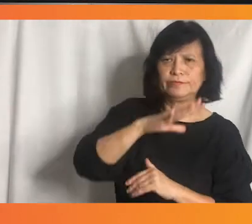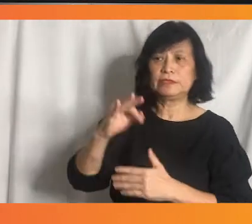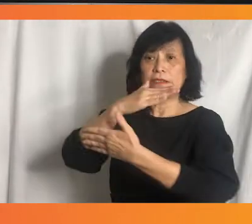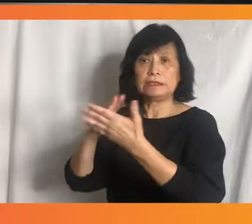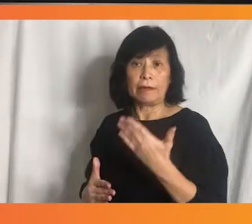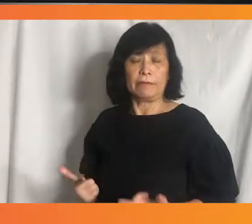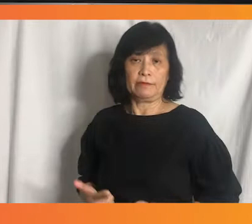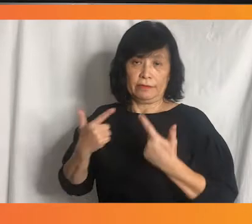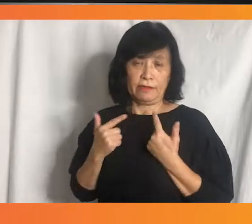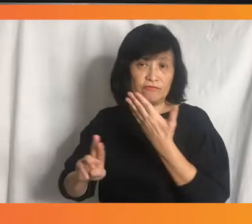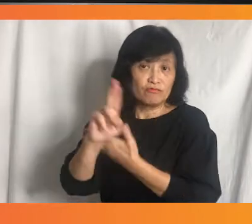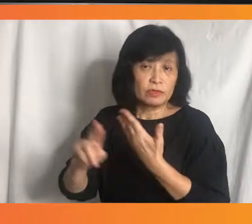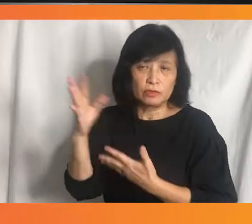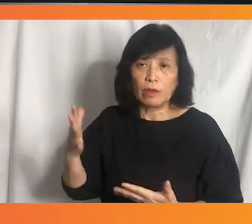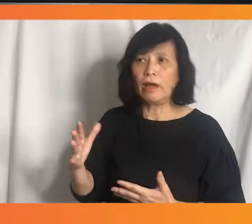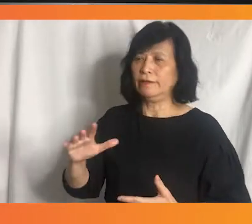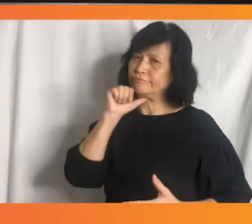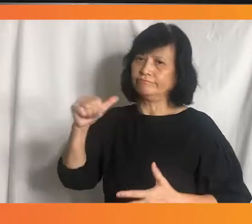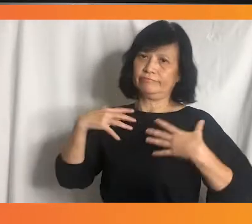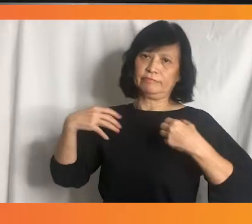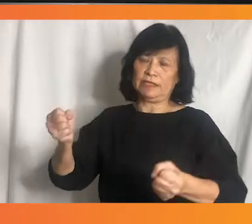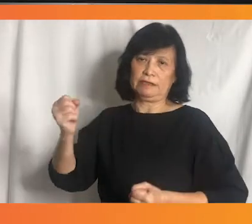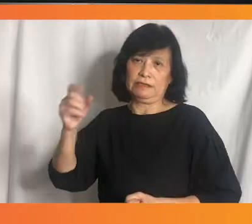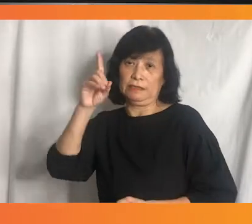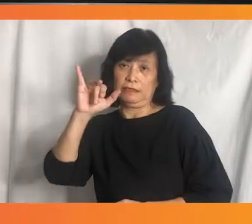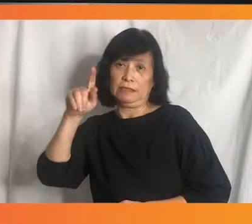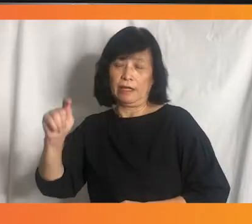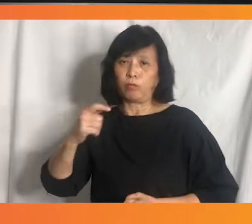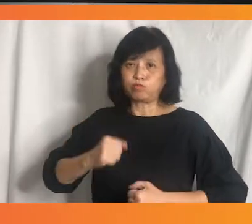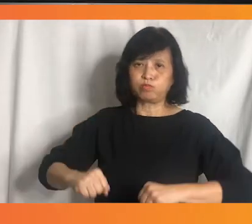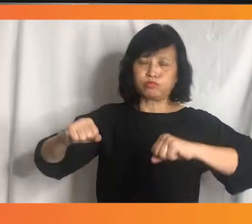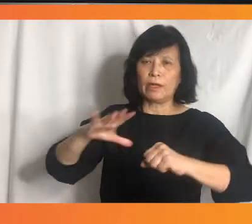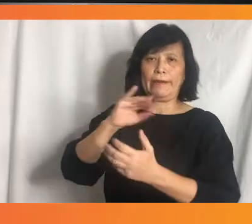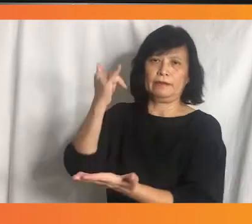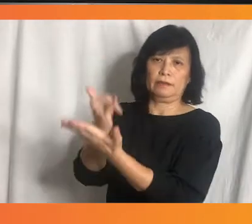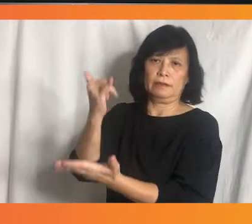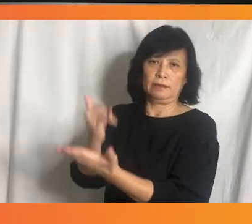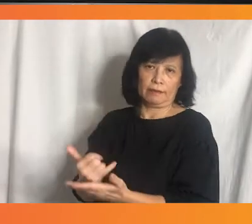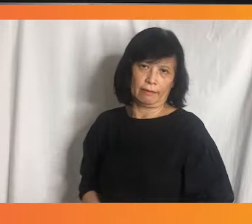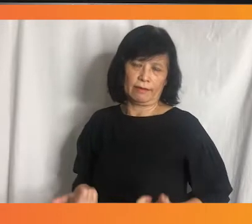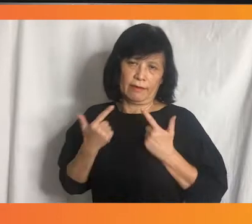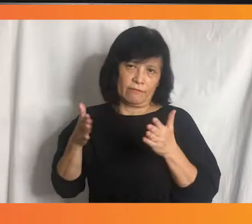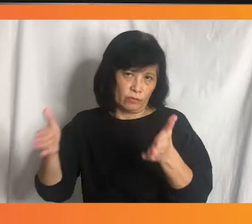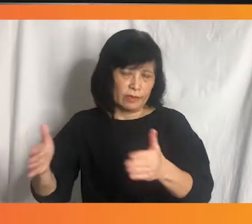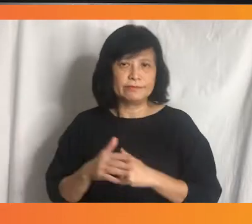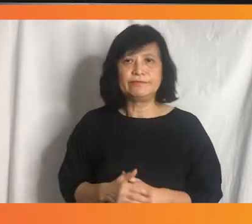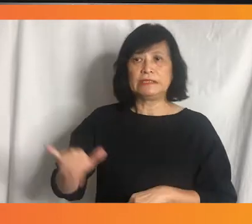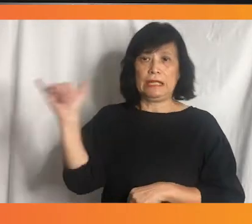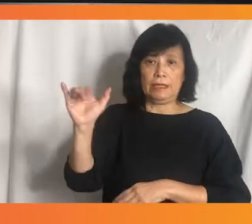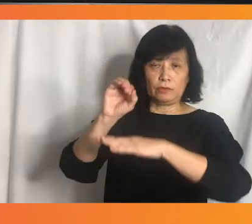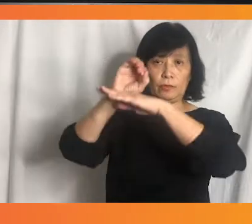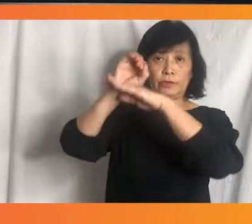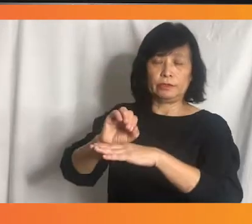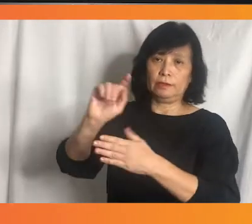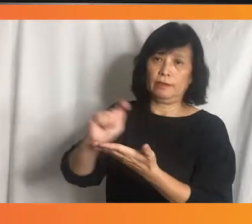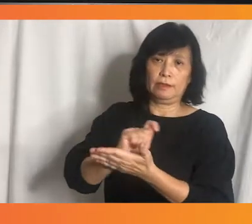factors include obesity, unhealthy diet, smoking, and sedentary lifestyle. As occupational therapists,